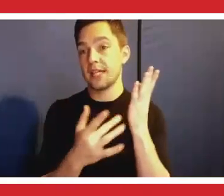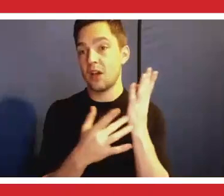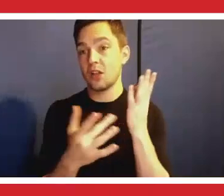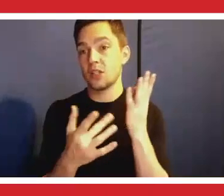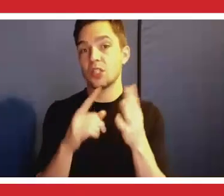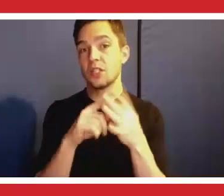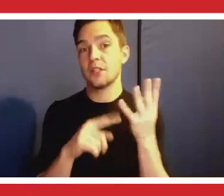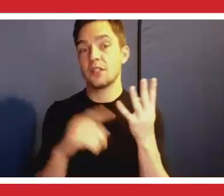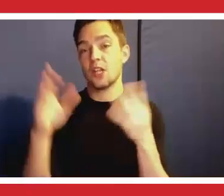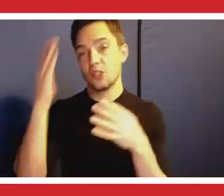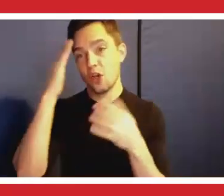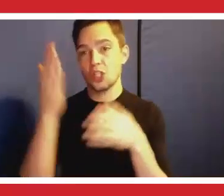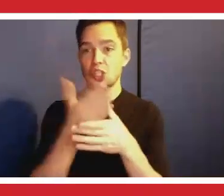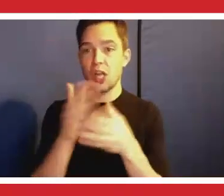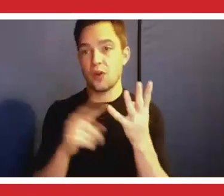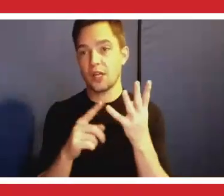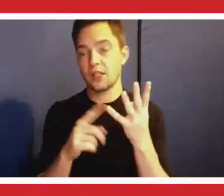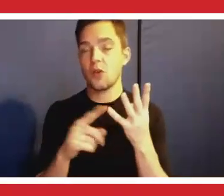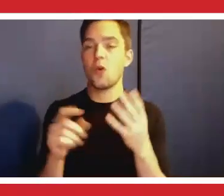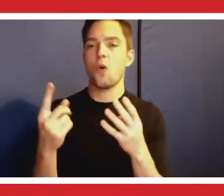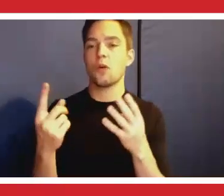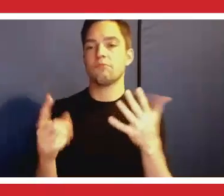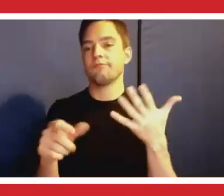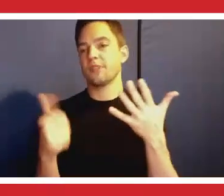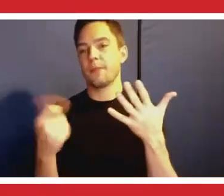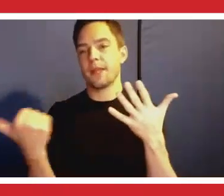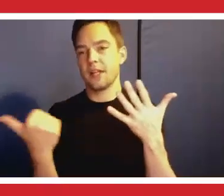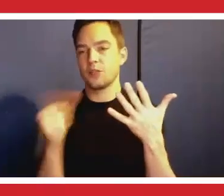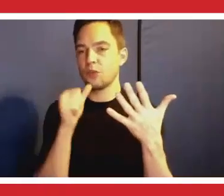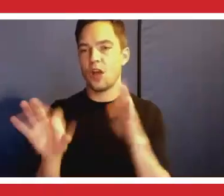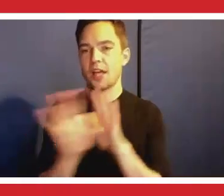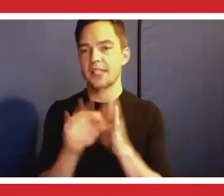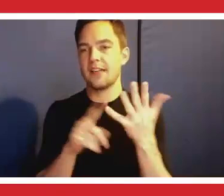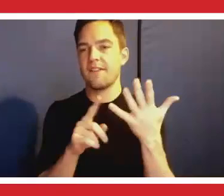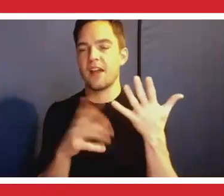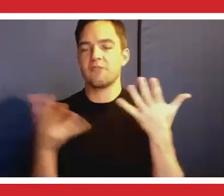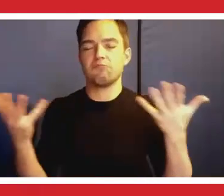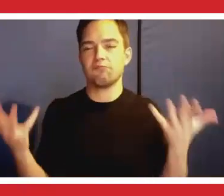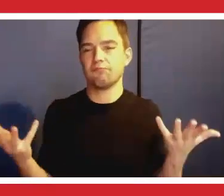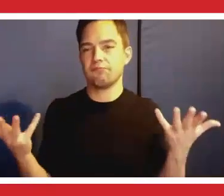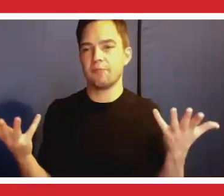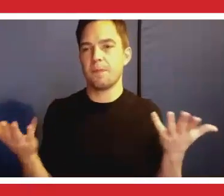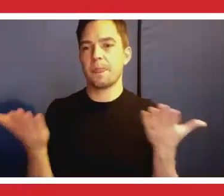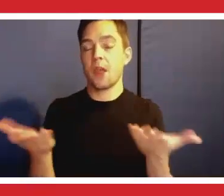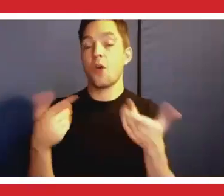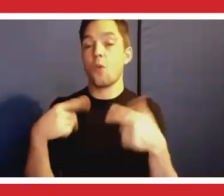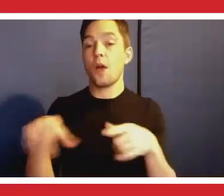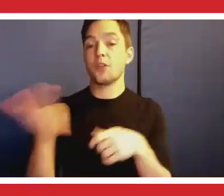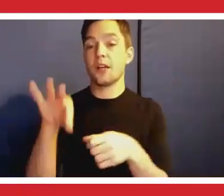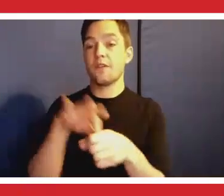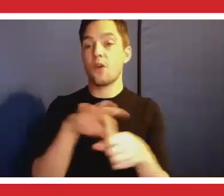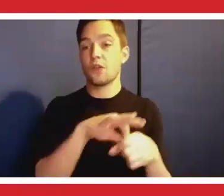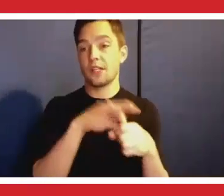knowledge sharing, or is it something else we're not identifying? Whilst you are voting away on